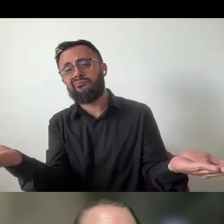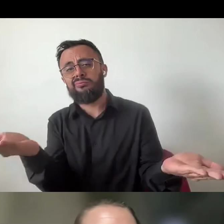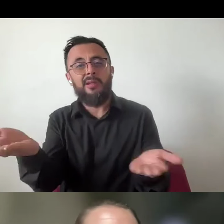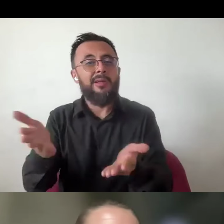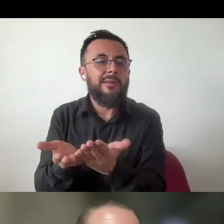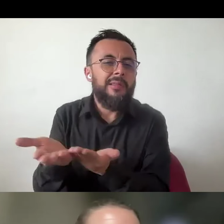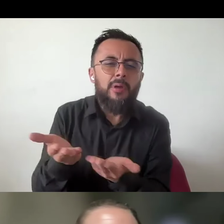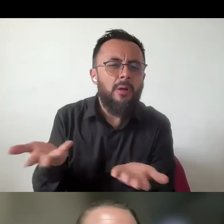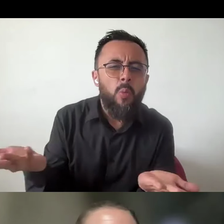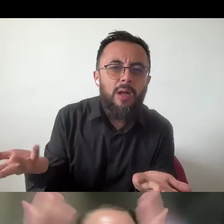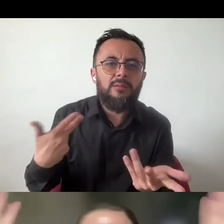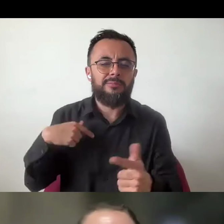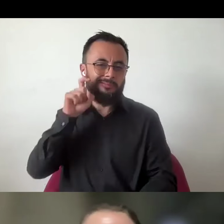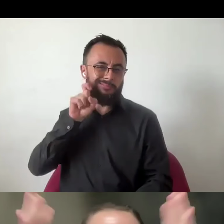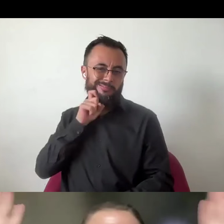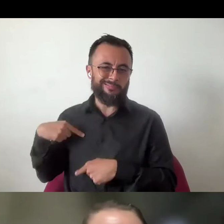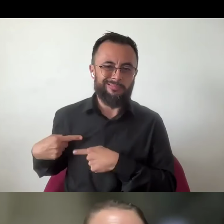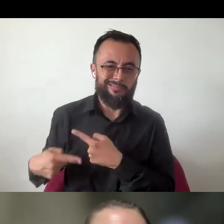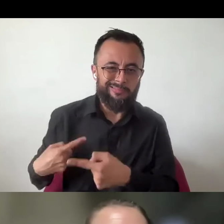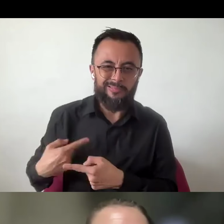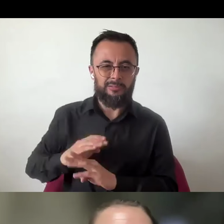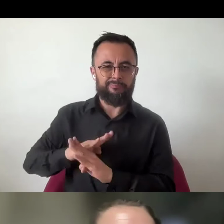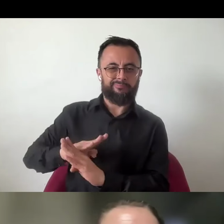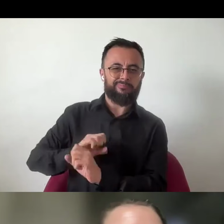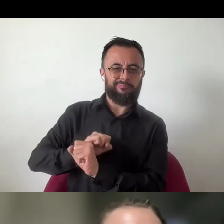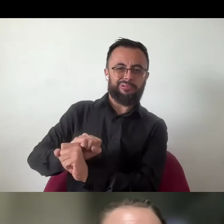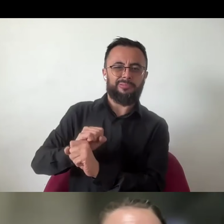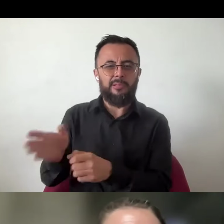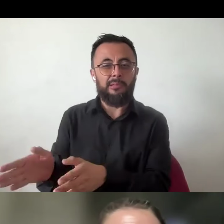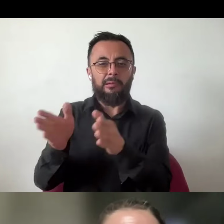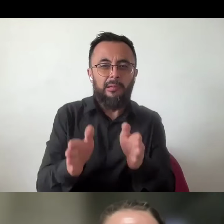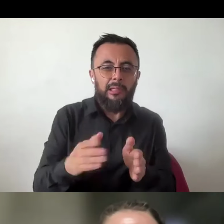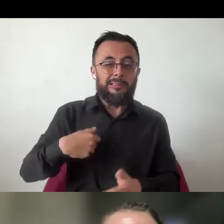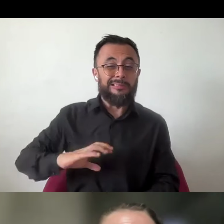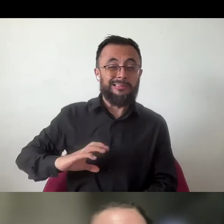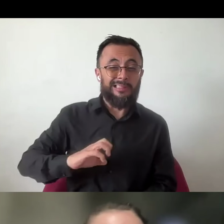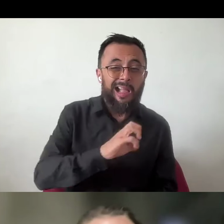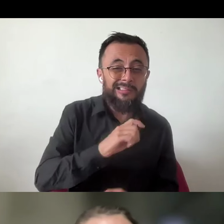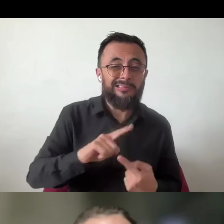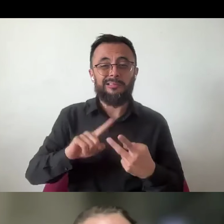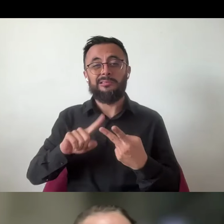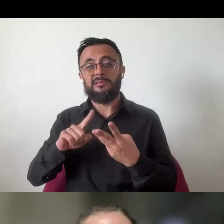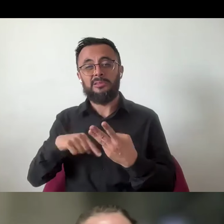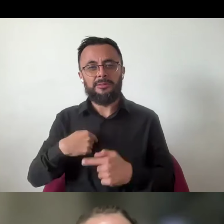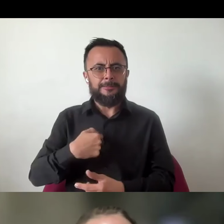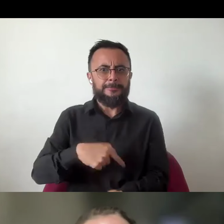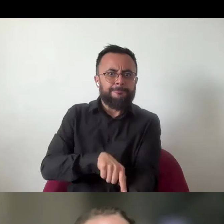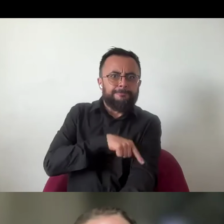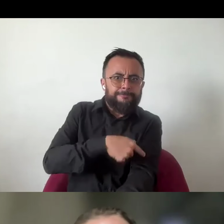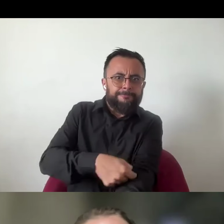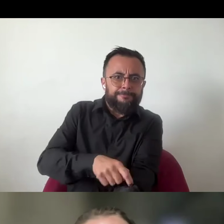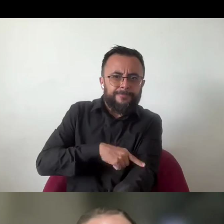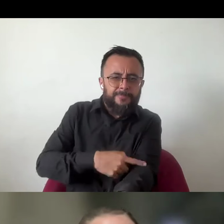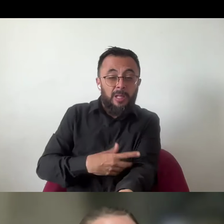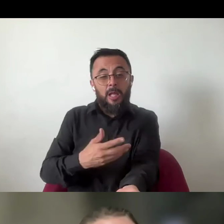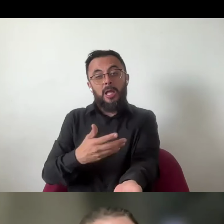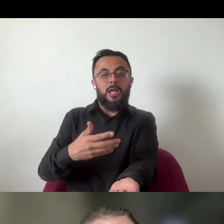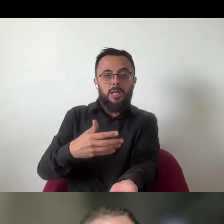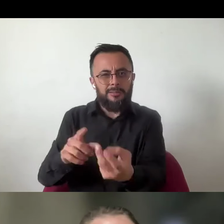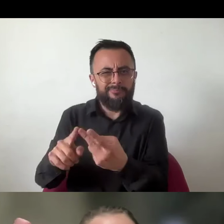diabetes. All of what makes up the health system pretty much is targeted, and we're looking at